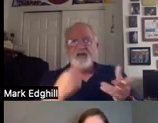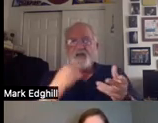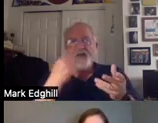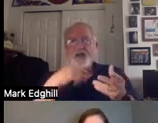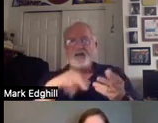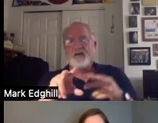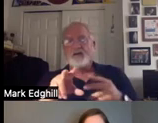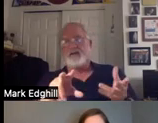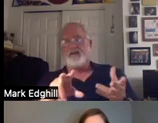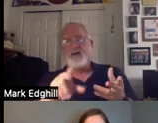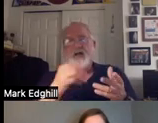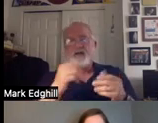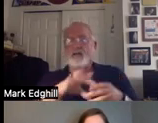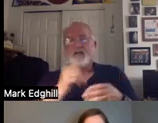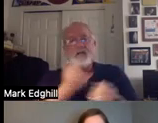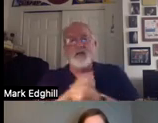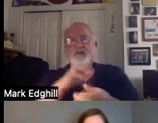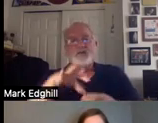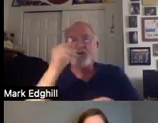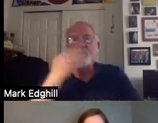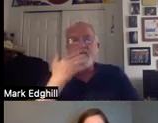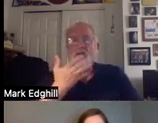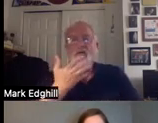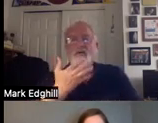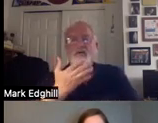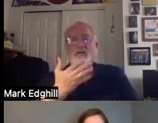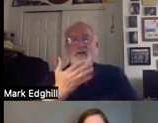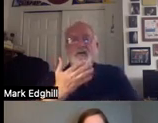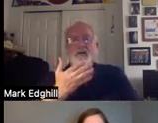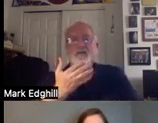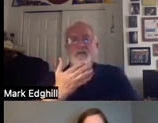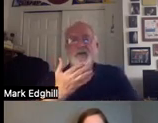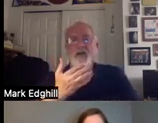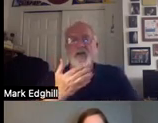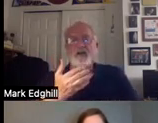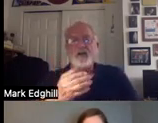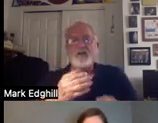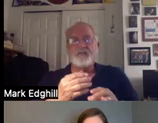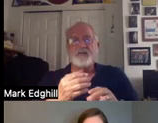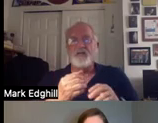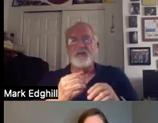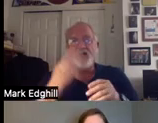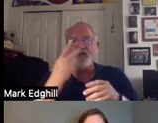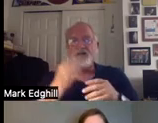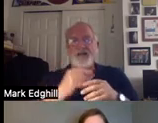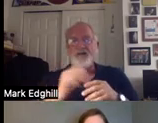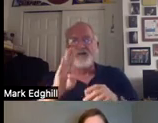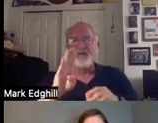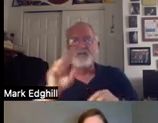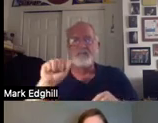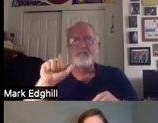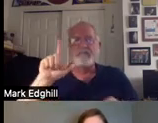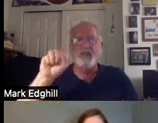okay, other than that, I thought, you know. Okay, other than that, I thought, you know, I just loved all of the bright colors. It looked like